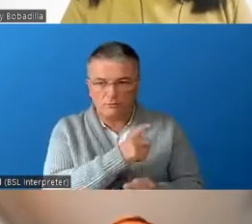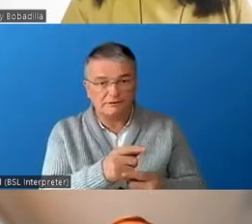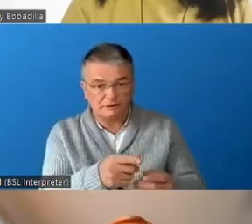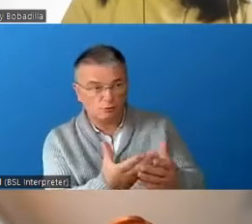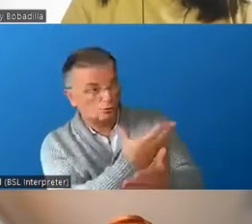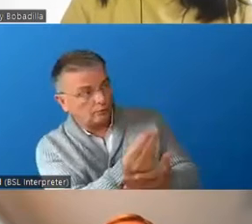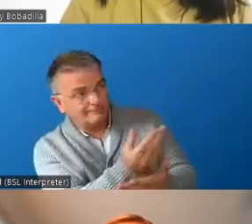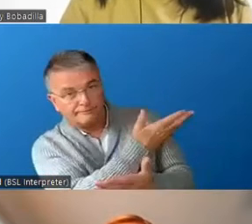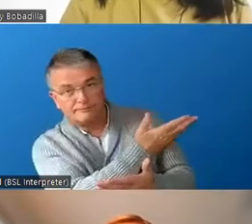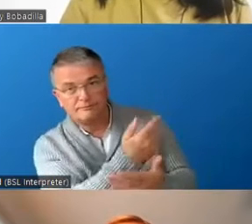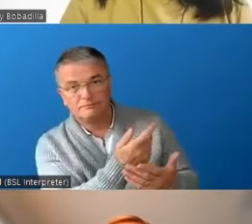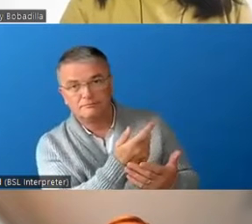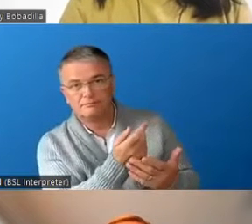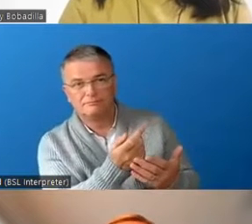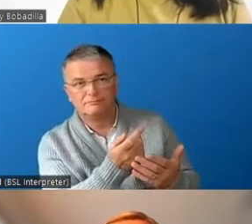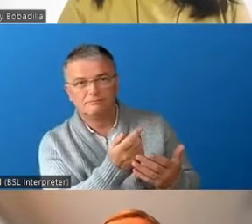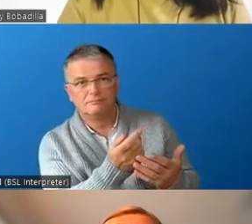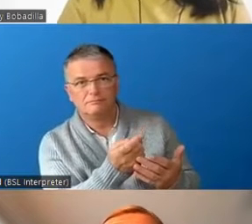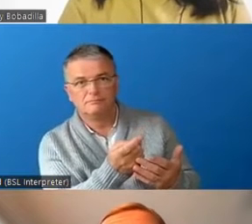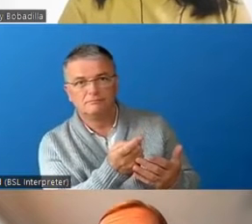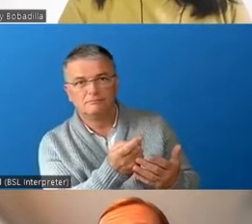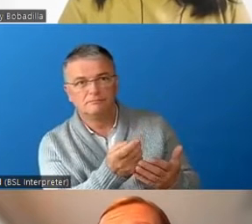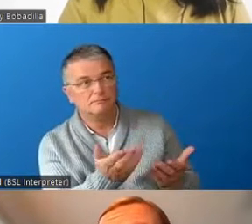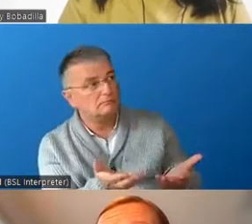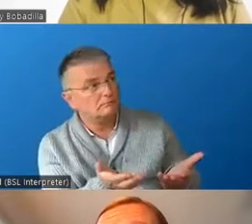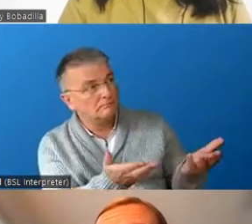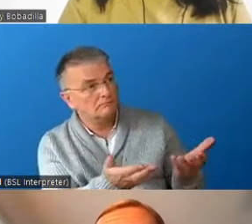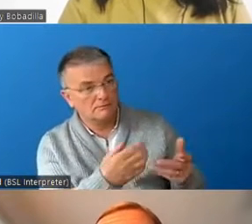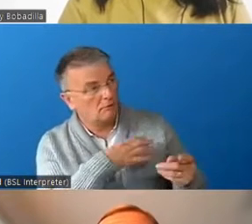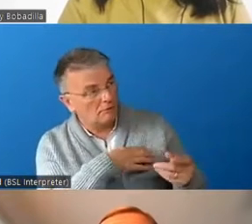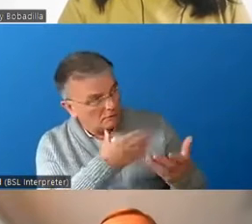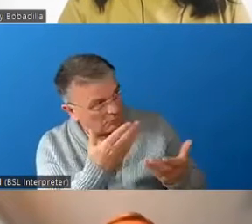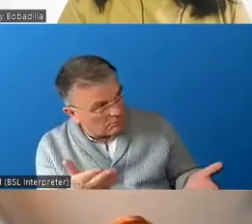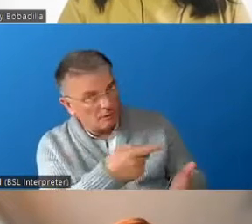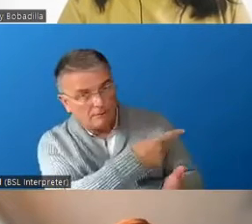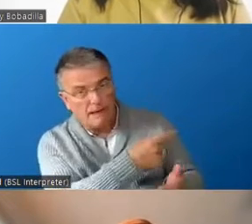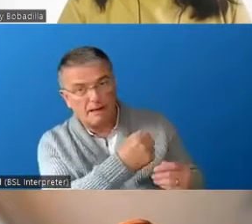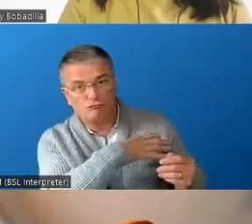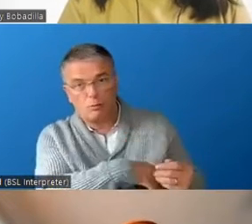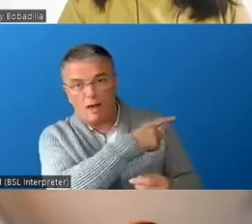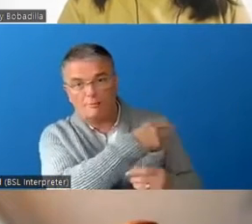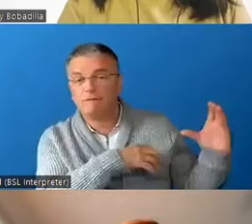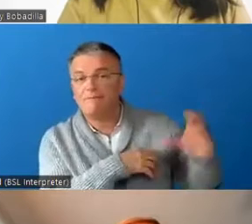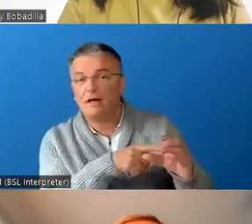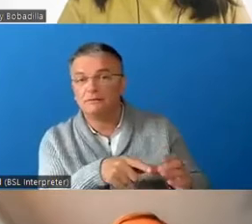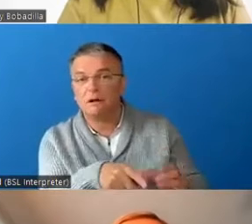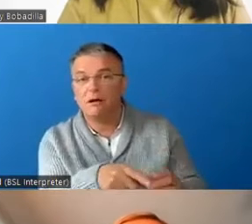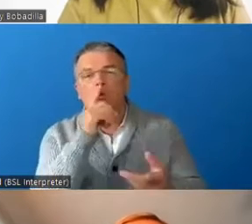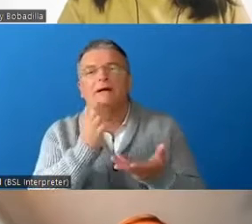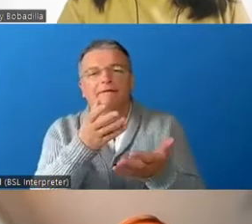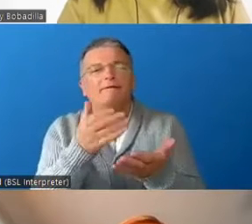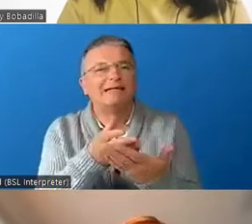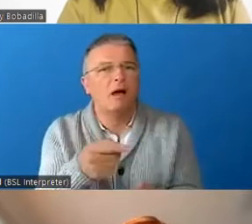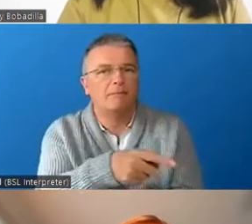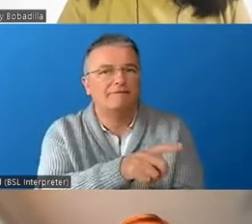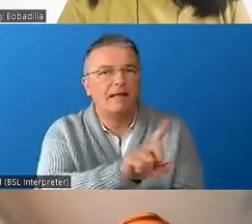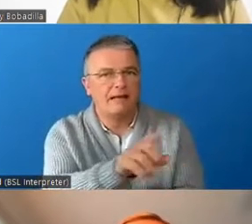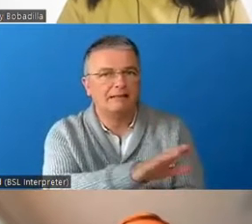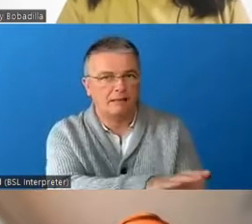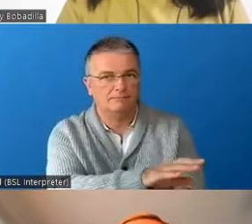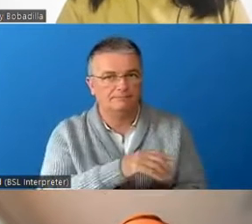to be able to require and adjust to those requirements from a funder. And we're going to give you an example of that